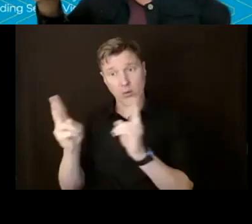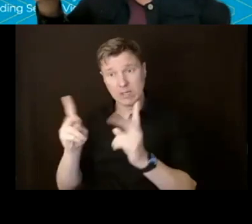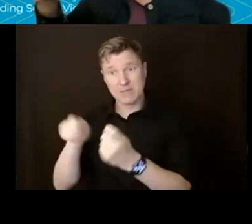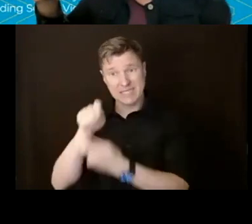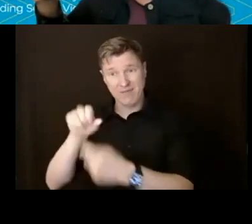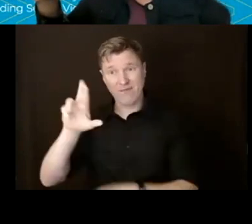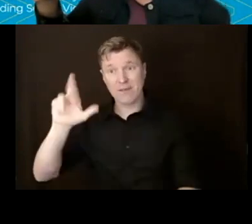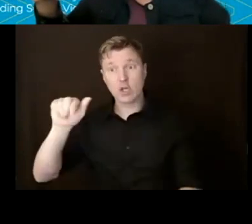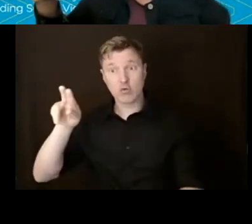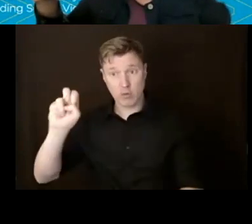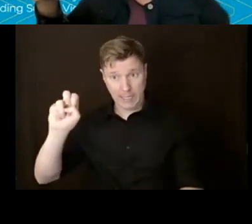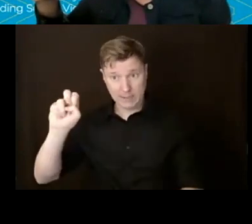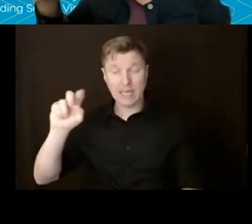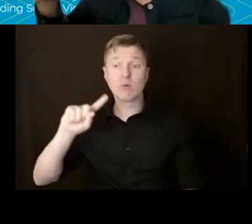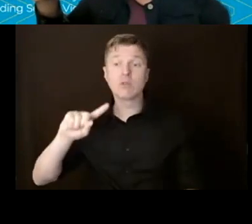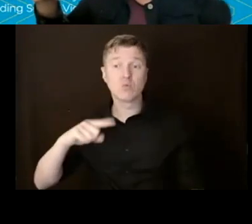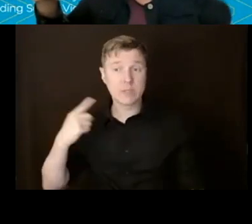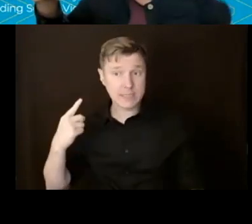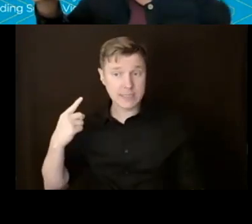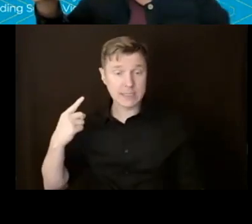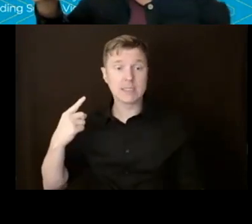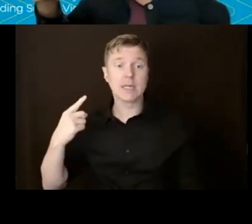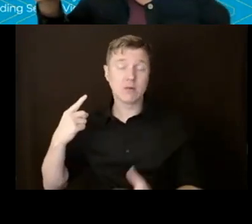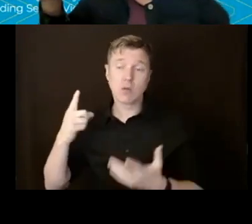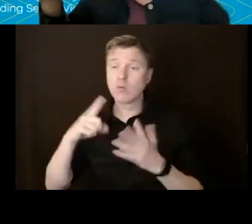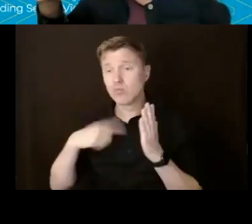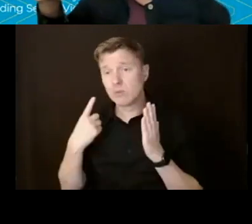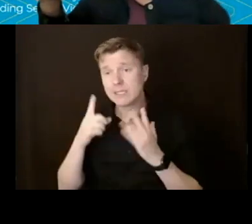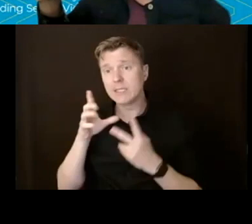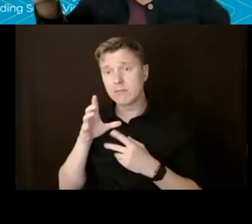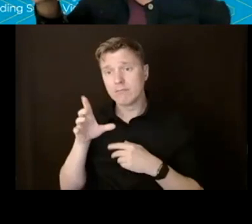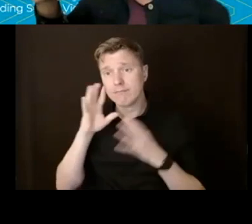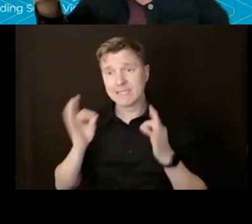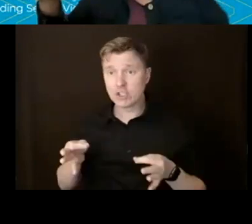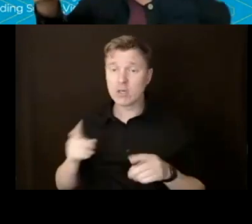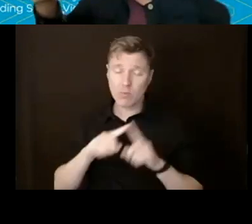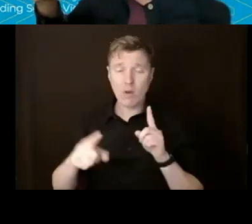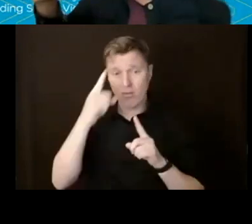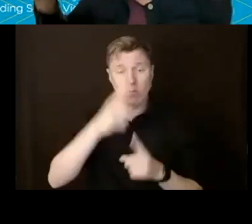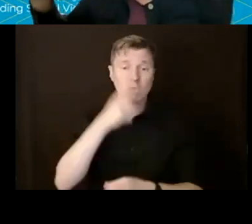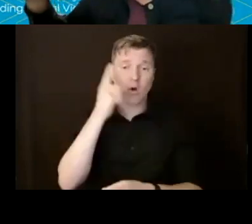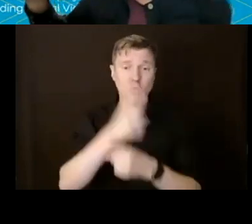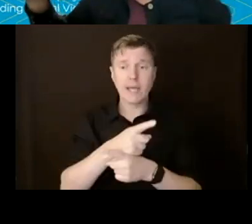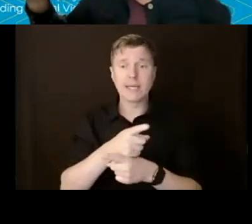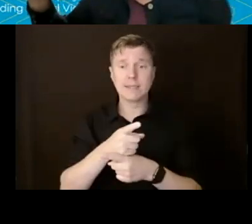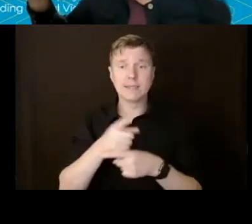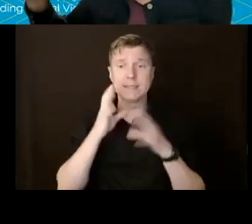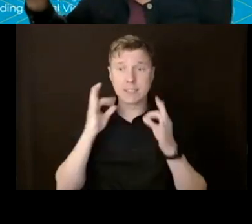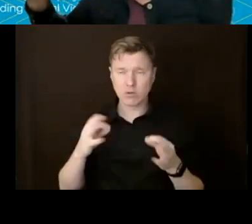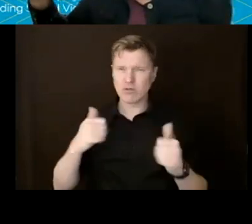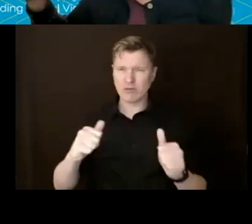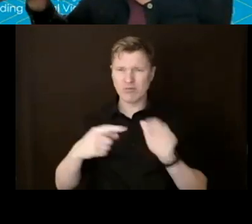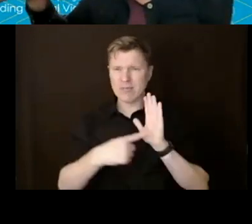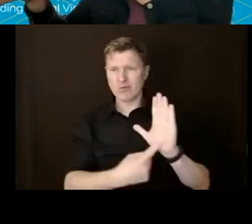a risky, and it was risky. It proved to be a risky choice for us, but we felt that it was the right choice because what we were trying to demonstrate was how